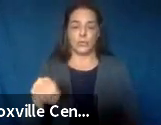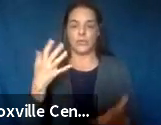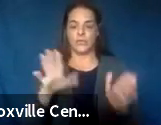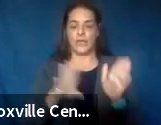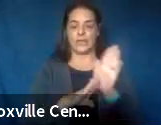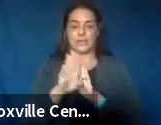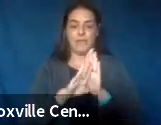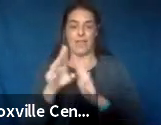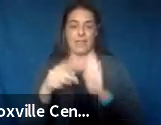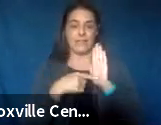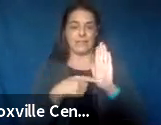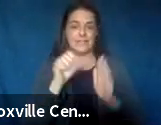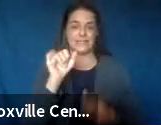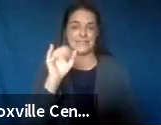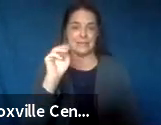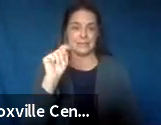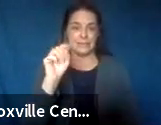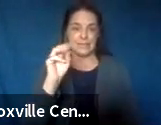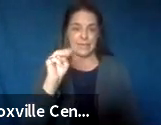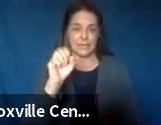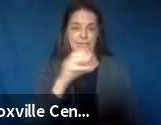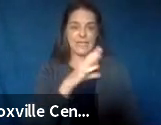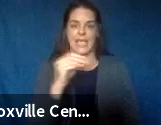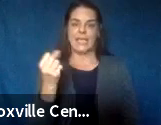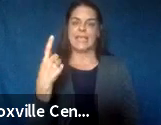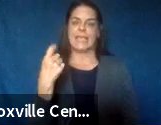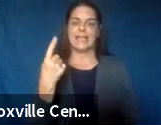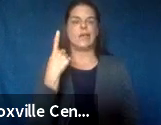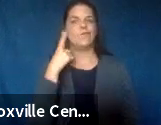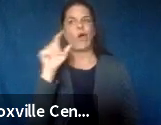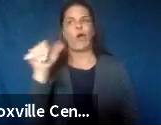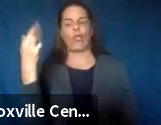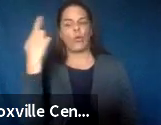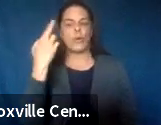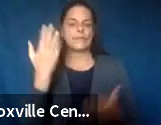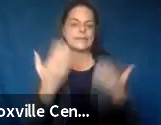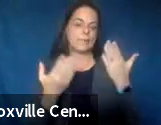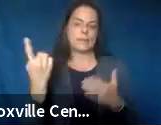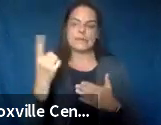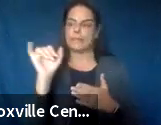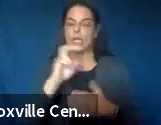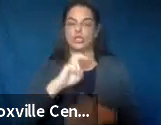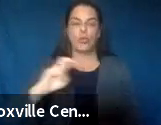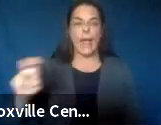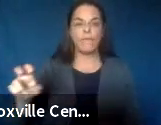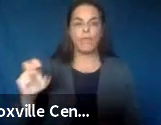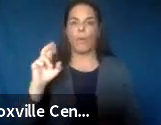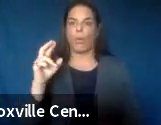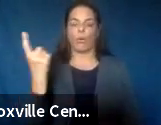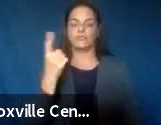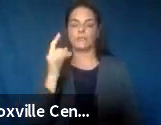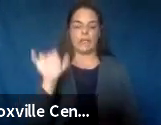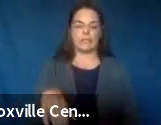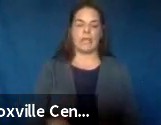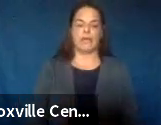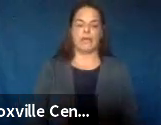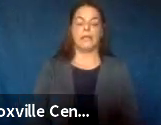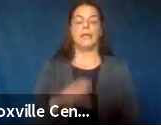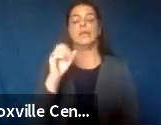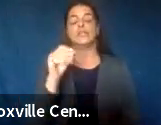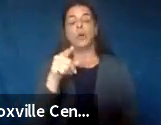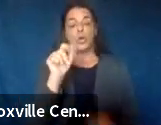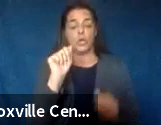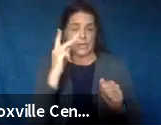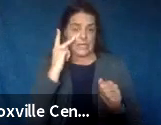developed symptoms, and 11% are for other reasons. Maybe that's something like they traveled or something like that. So what you